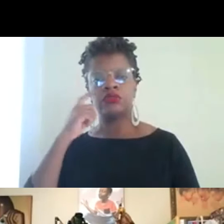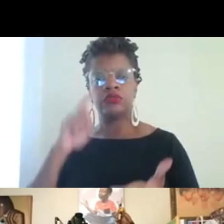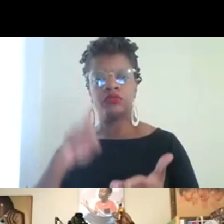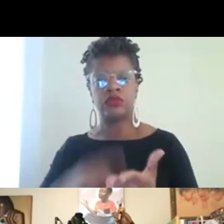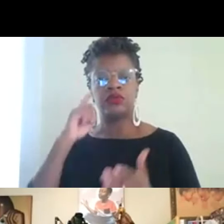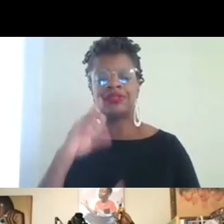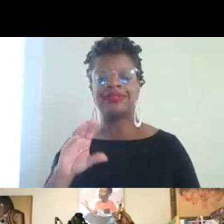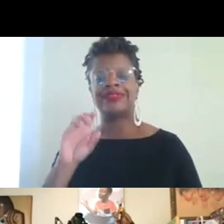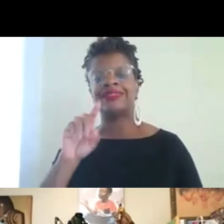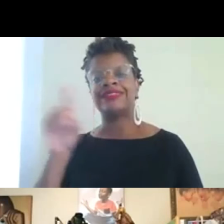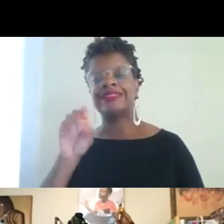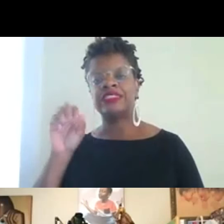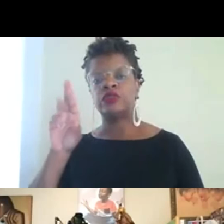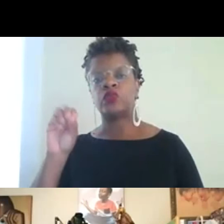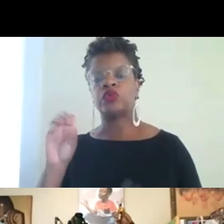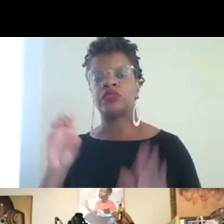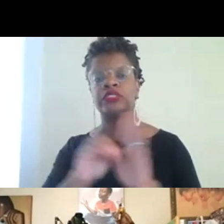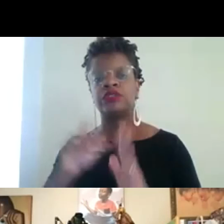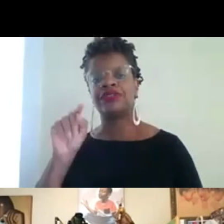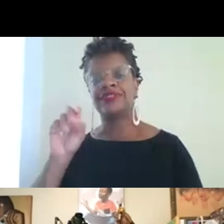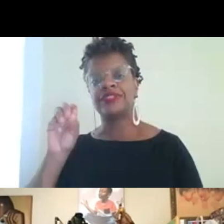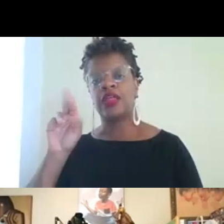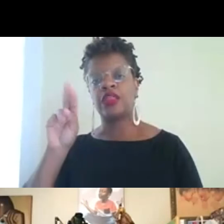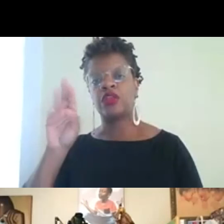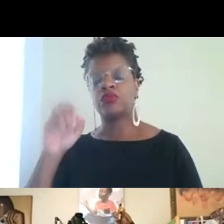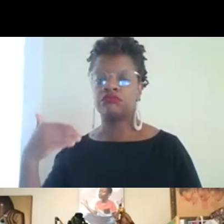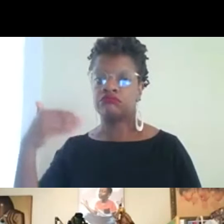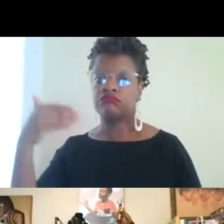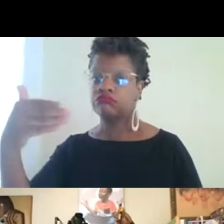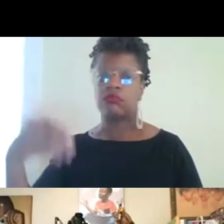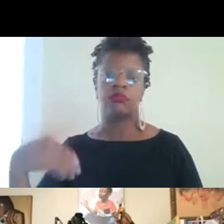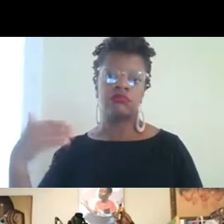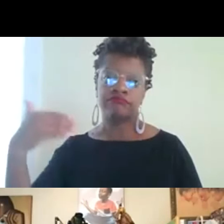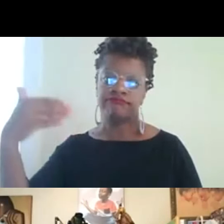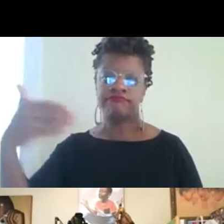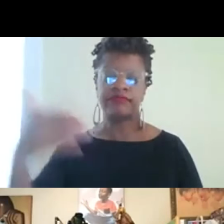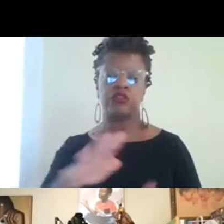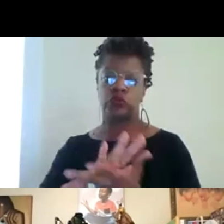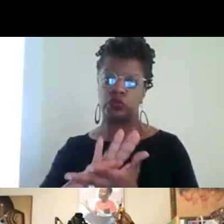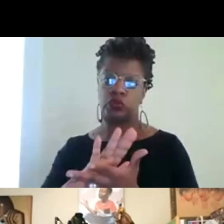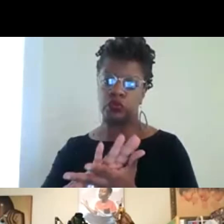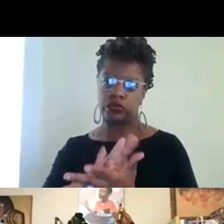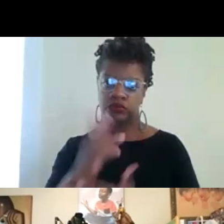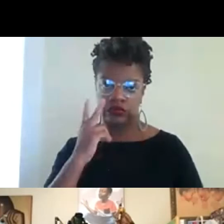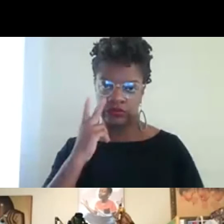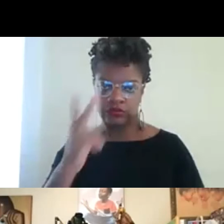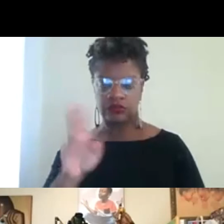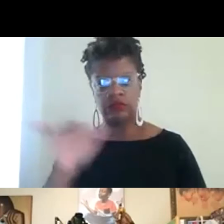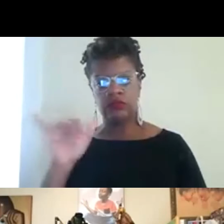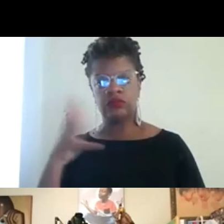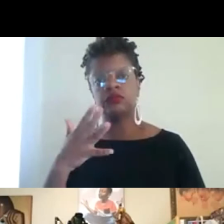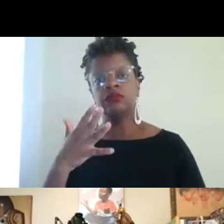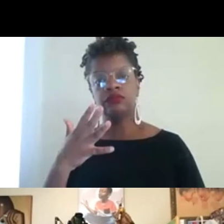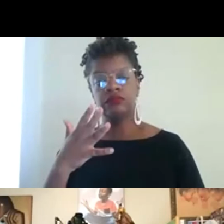tolerance policies and other such policies are perpetuated inside of schools and certainly in institutions